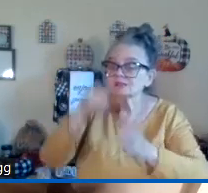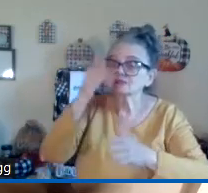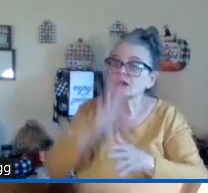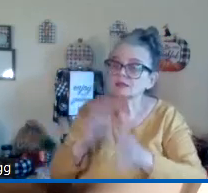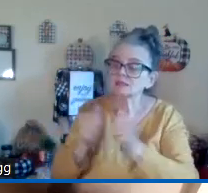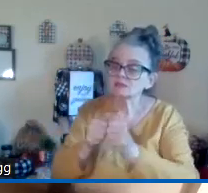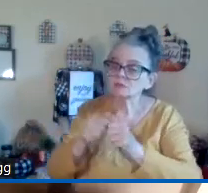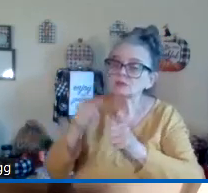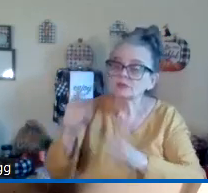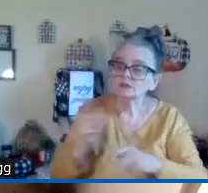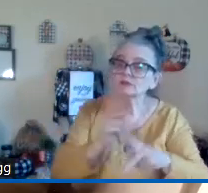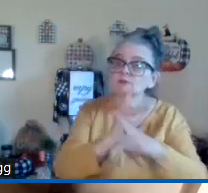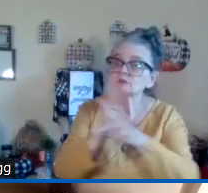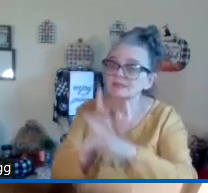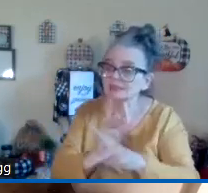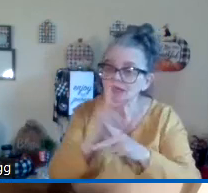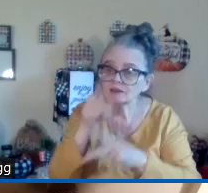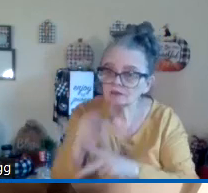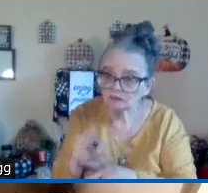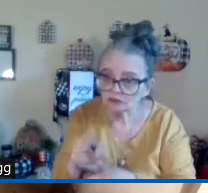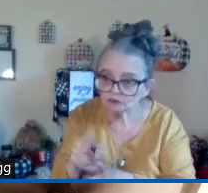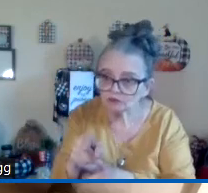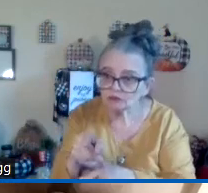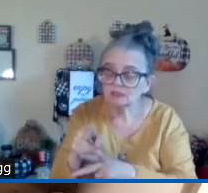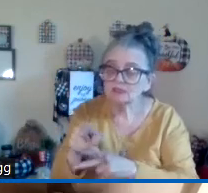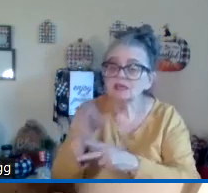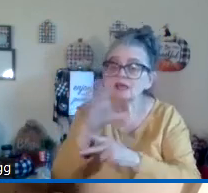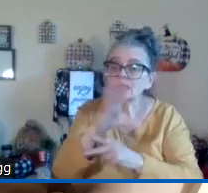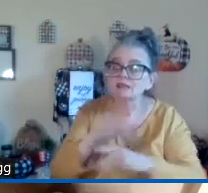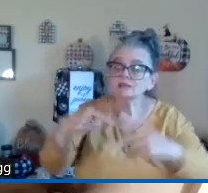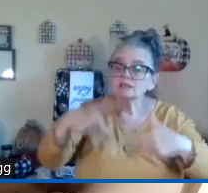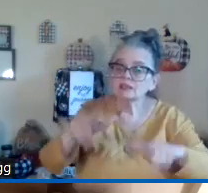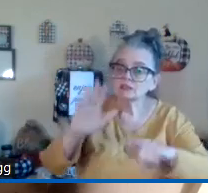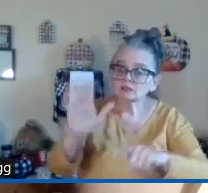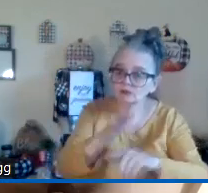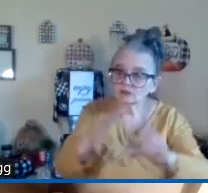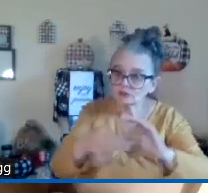We can know because the Bible tells us right here.